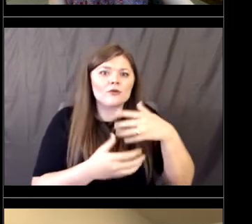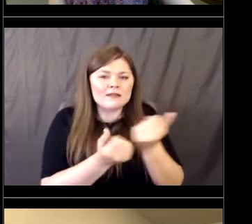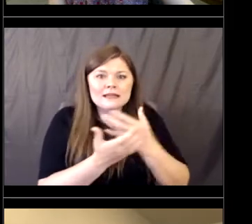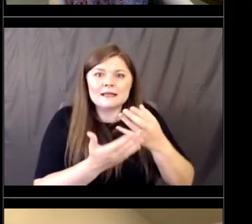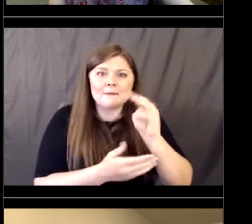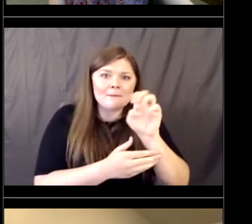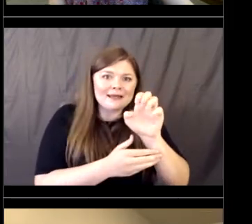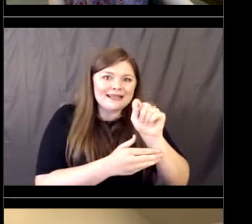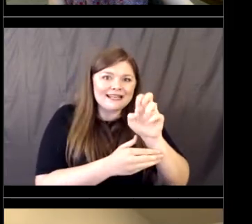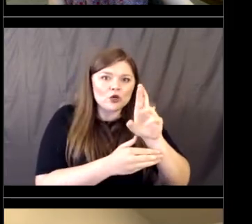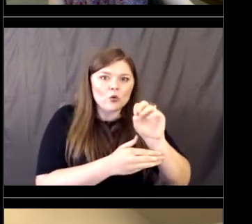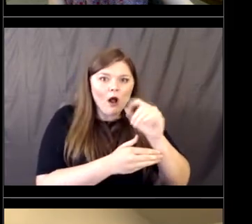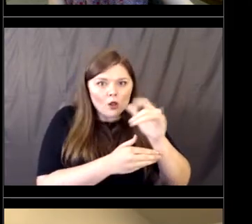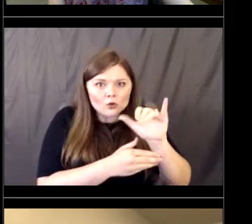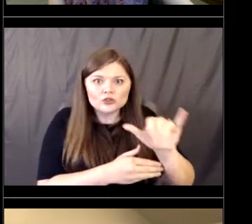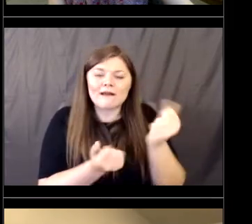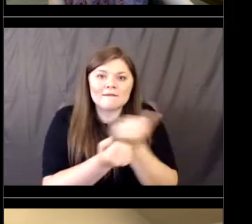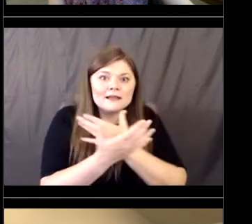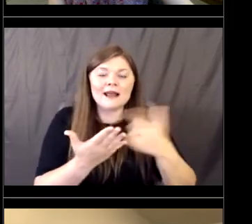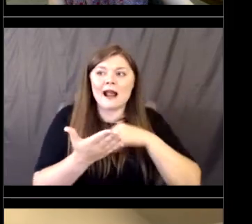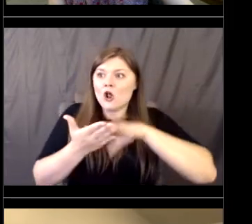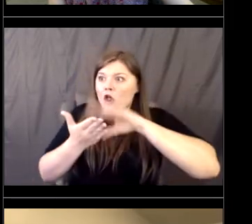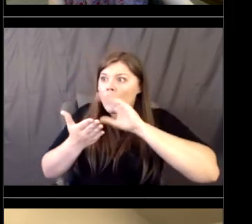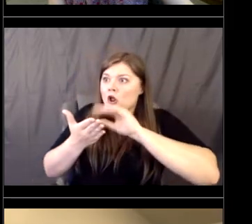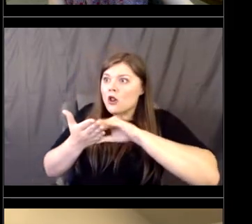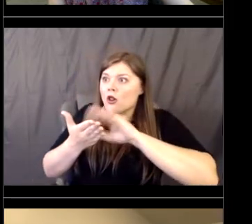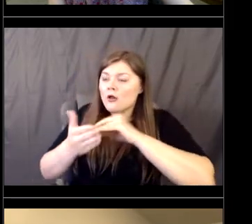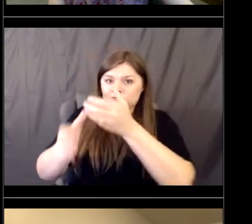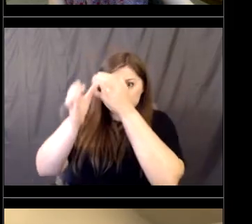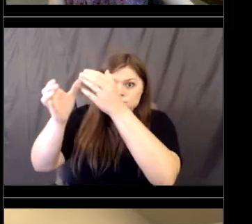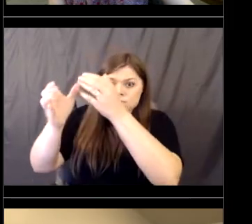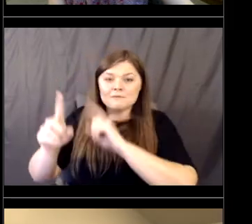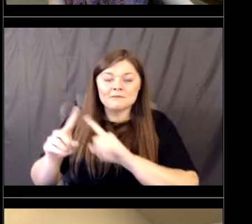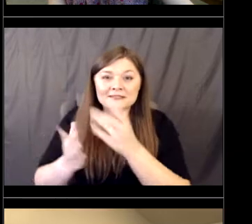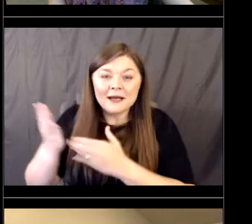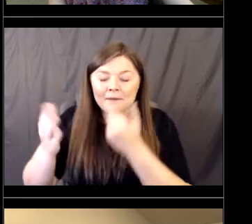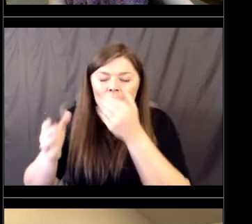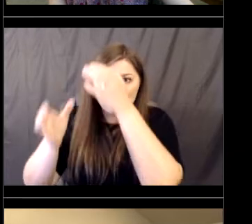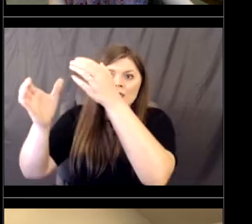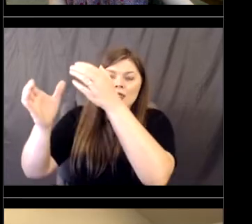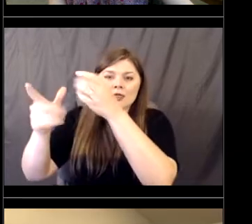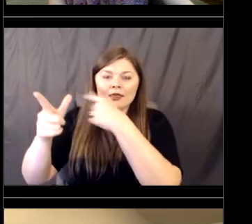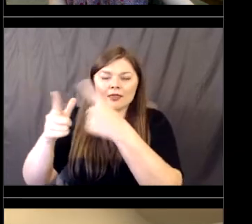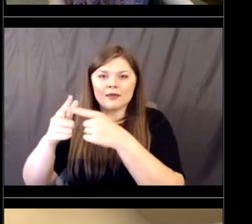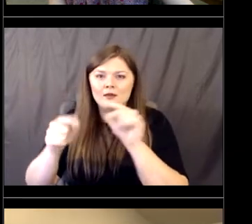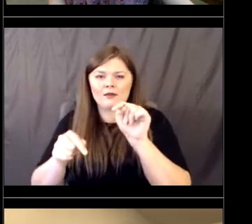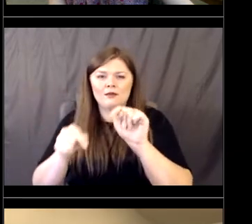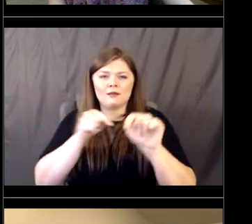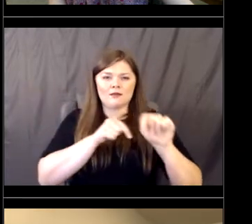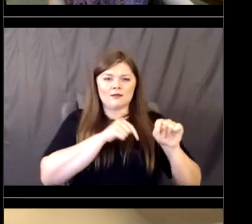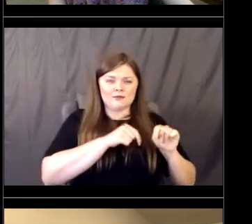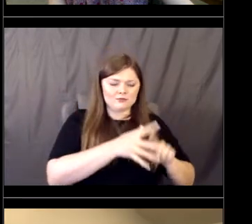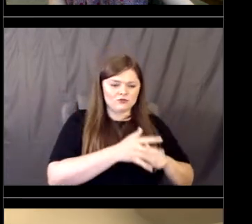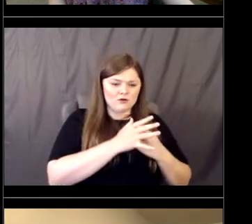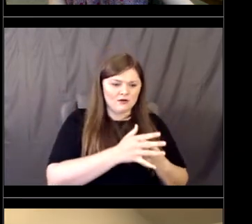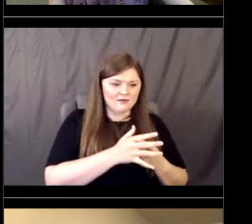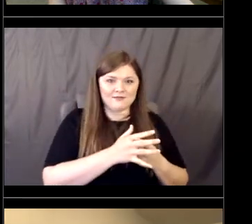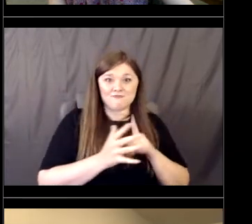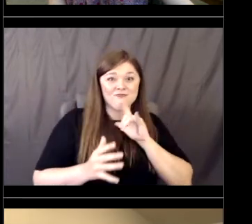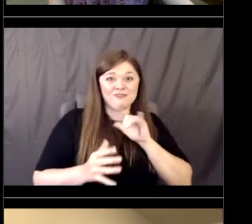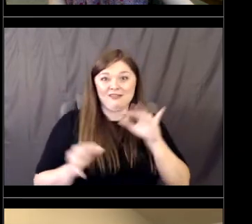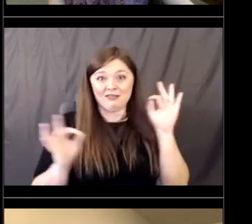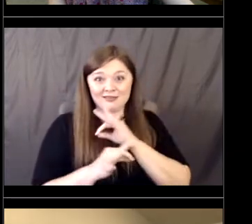Sometimes I forget that, it's the curse of knowledge. I sit here today and some of the things I know, I look back from when this project started and I didn't know any of this